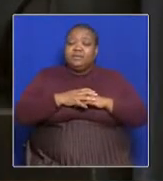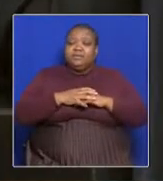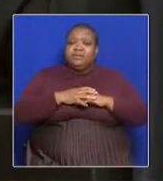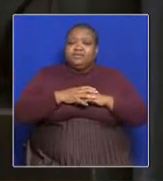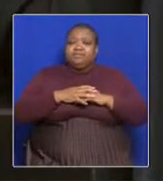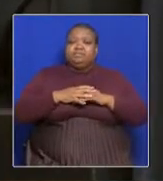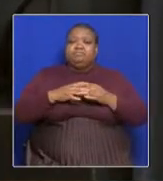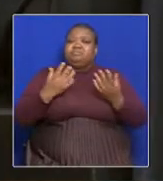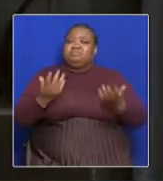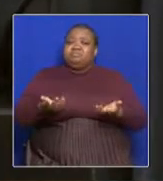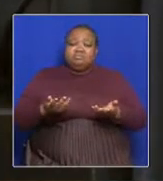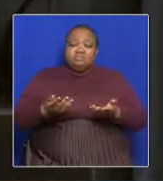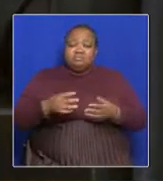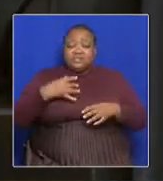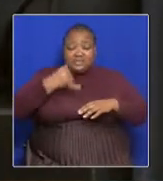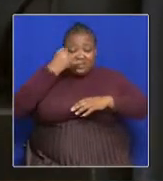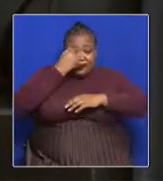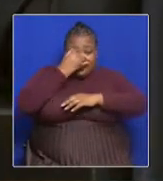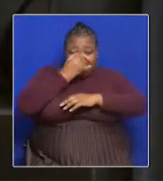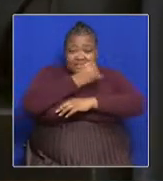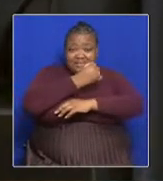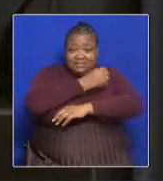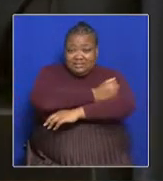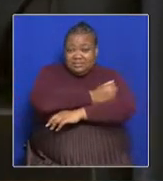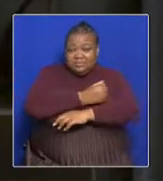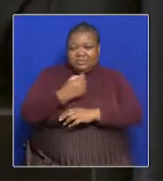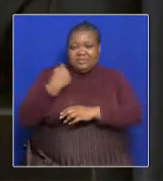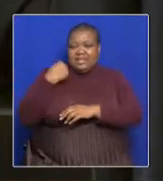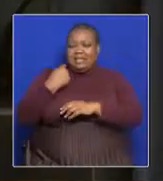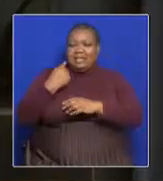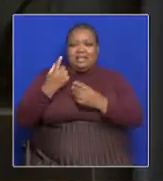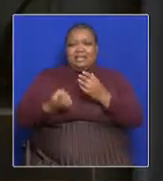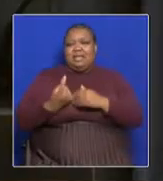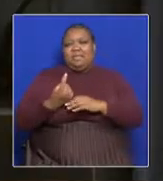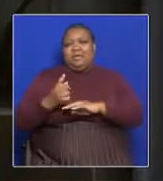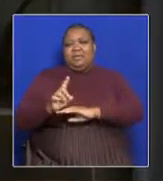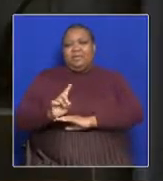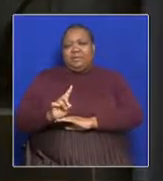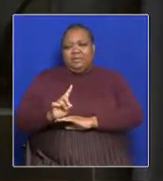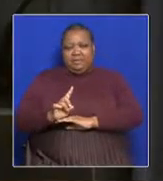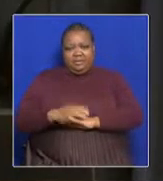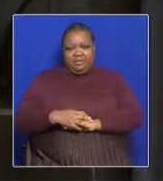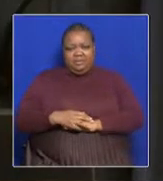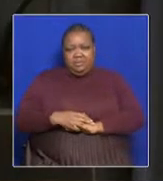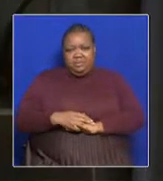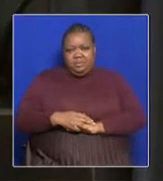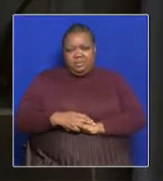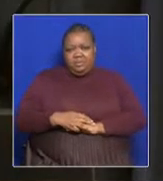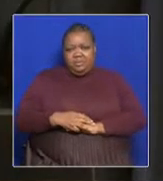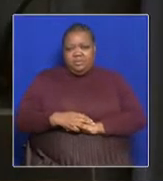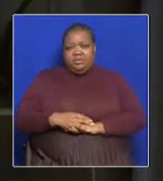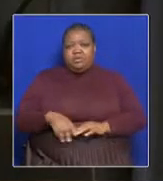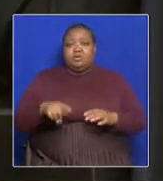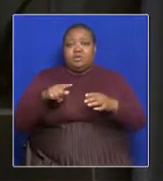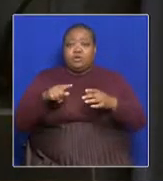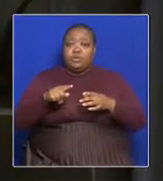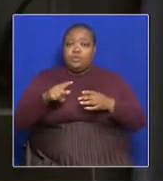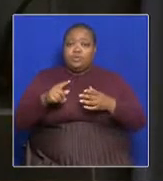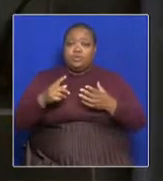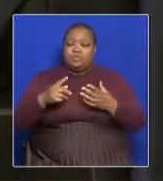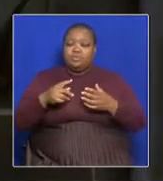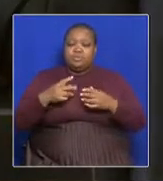drugs then? In your way of the way you've looked at it and the way you're explaining it.